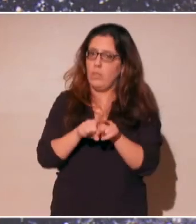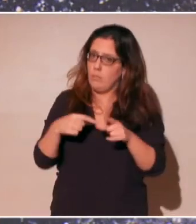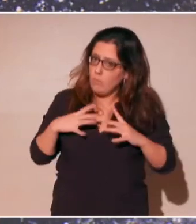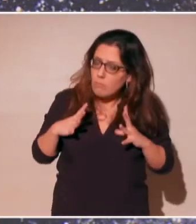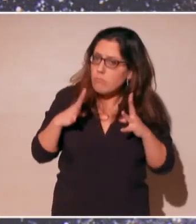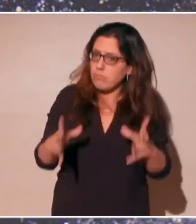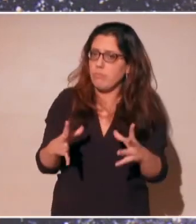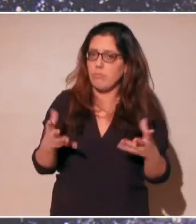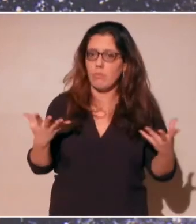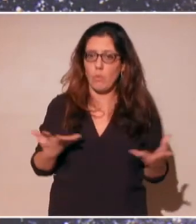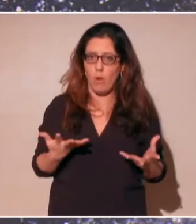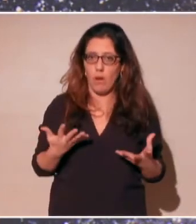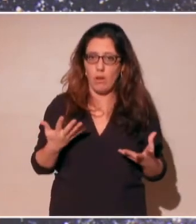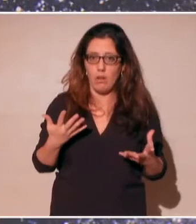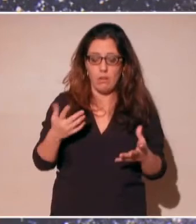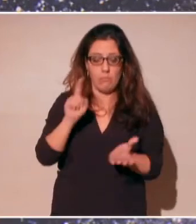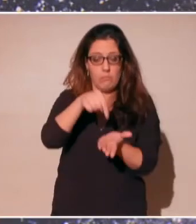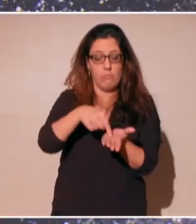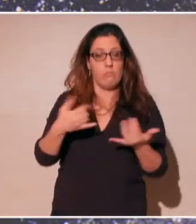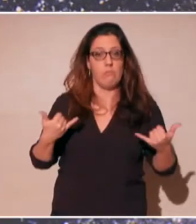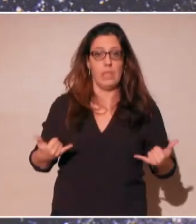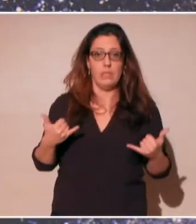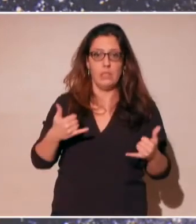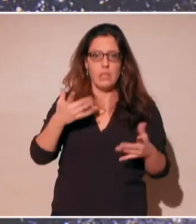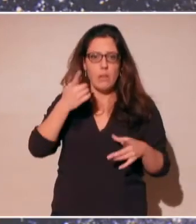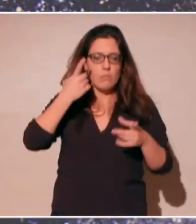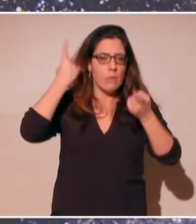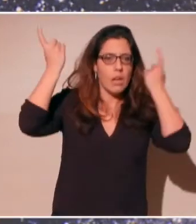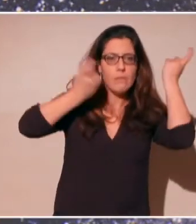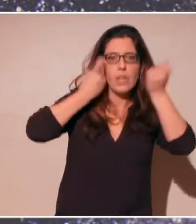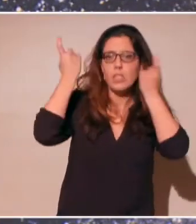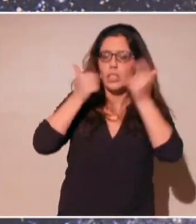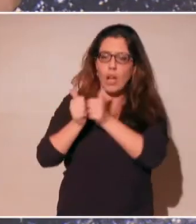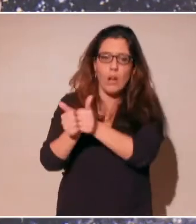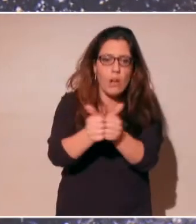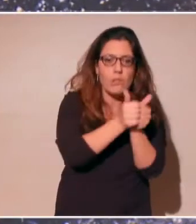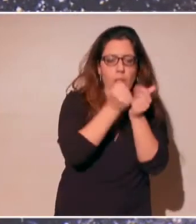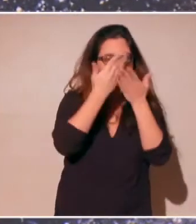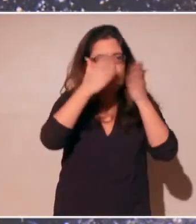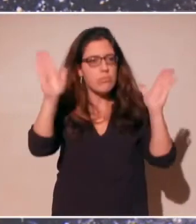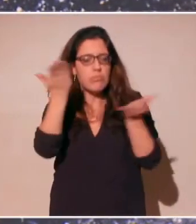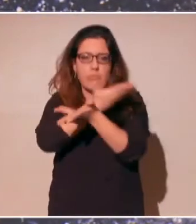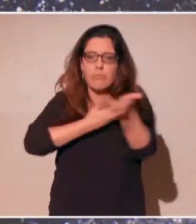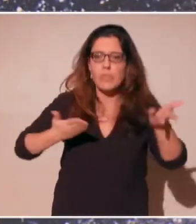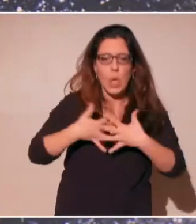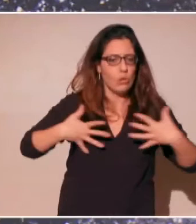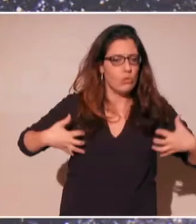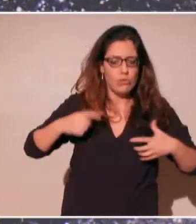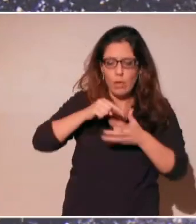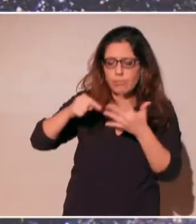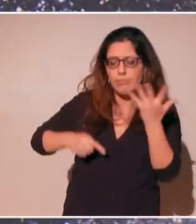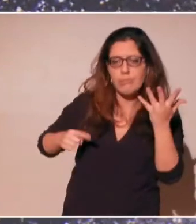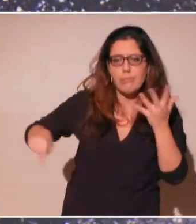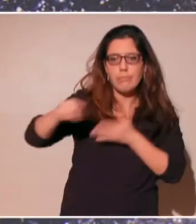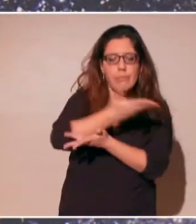will do everything, I will do everything, so that France will be the area where people can actually have